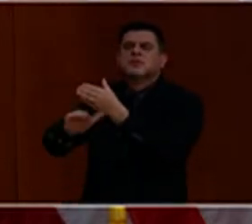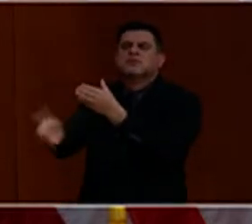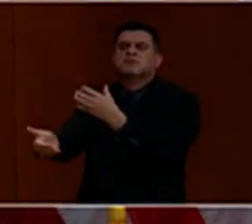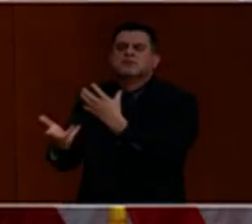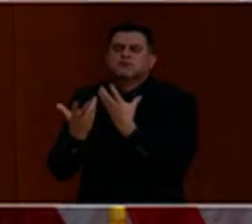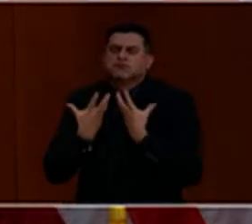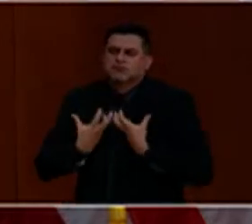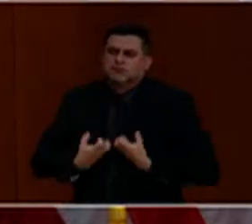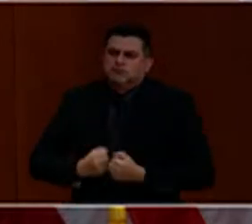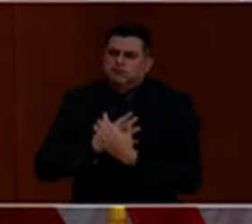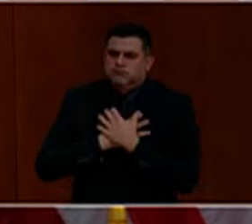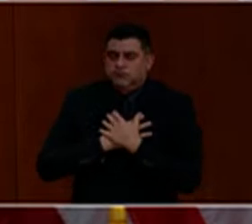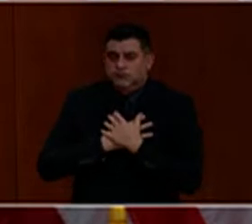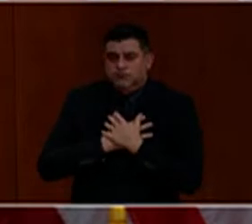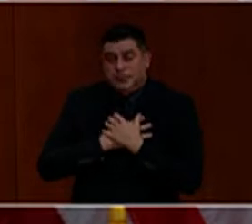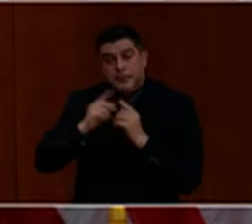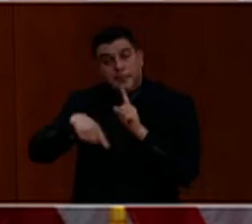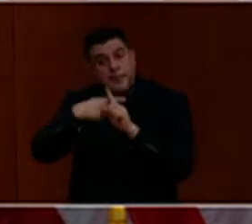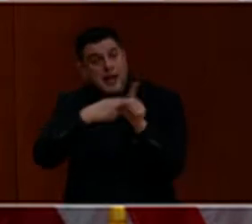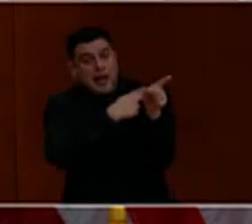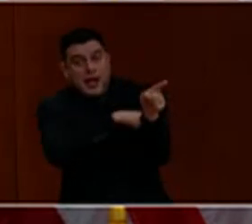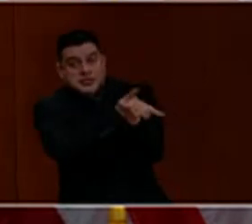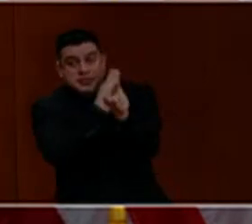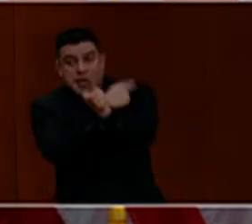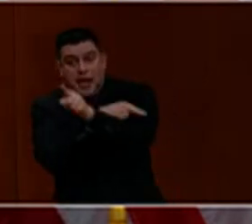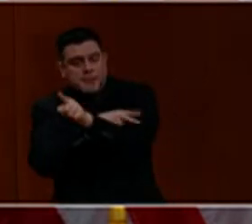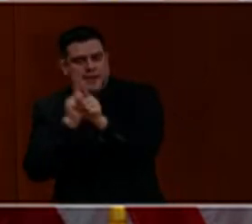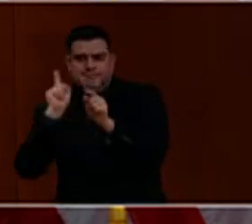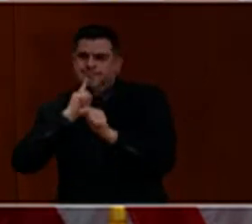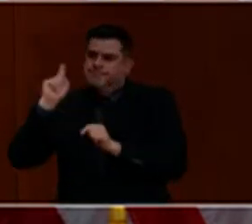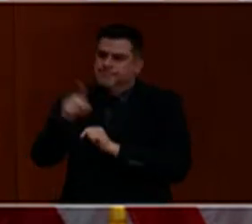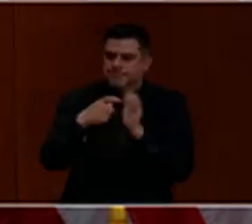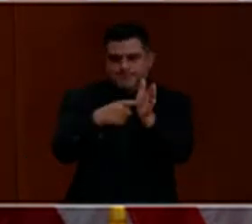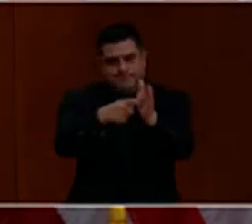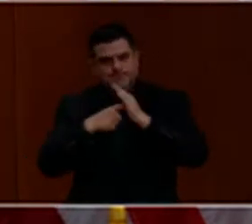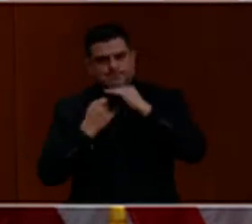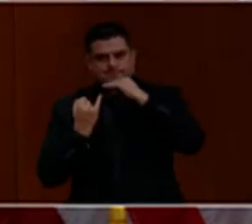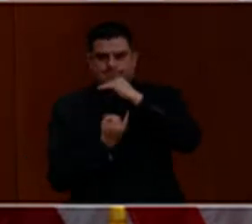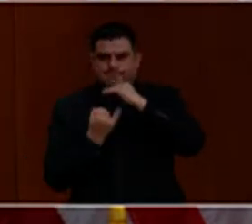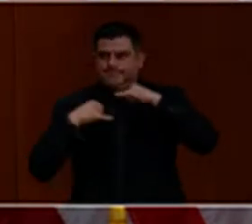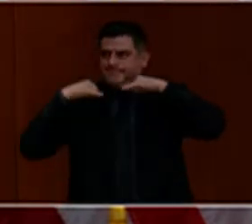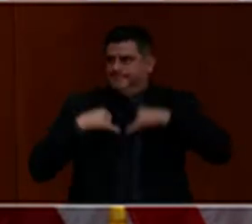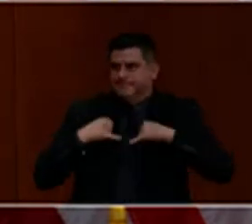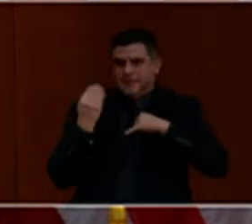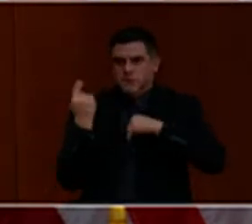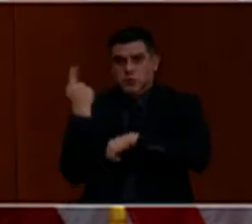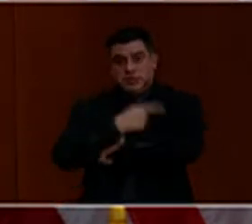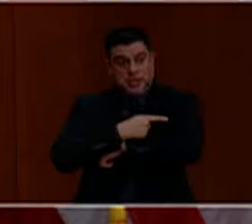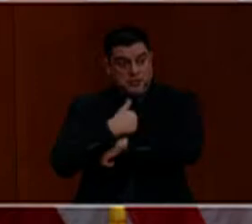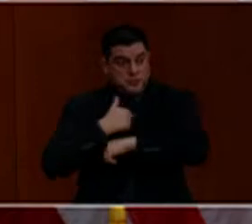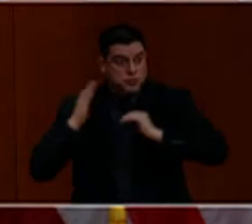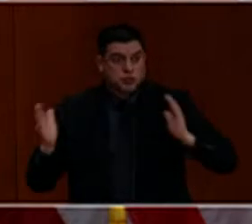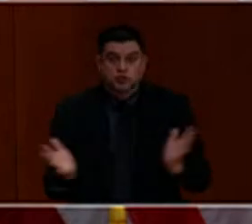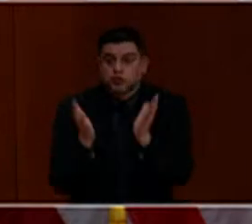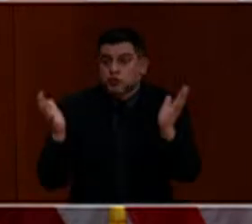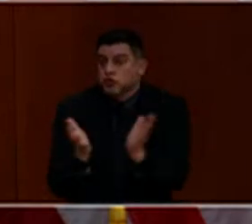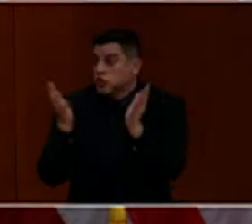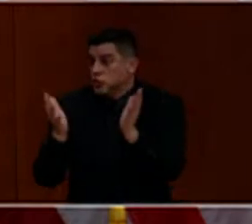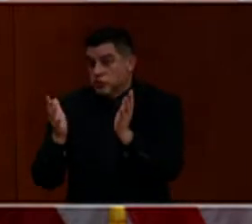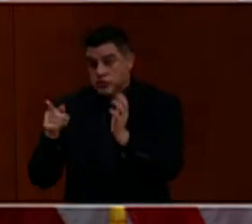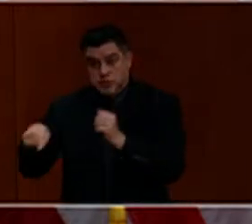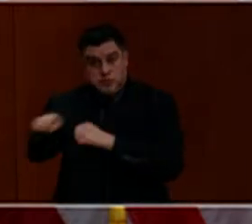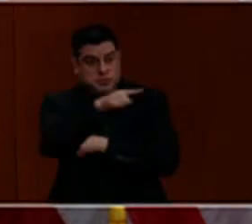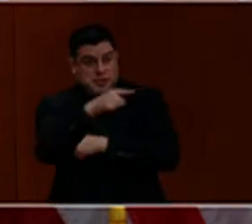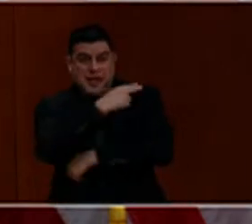isolation in different hospitals. Now, I've encouraged hospitals, particularly in end-of-life situations, to allow that personal contact. We're working on